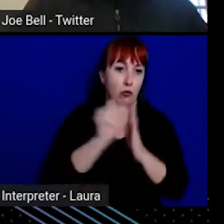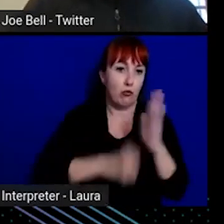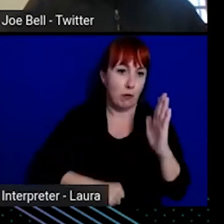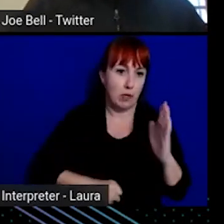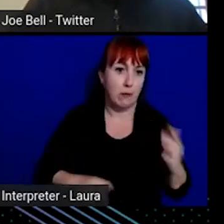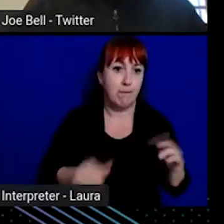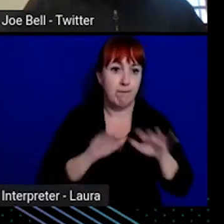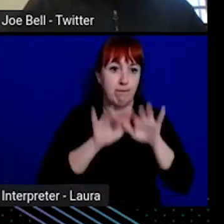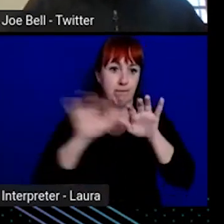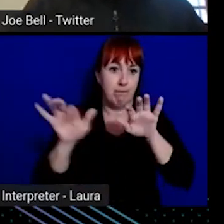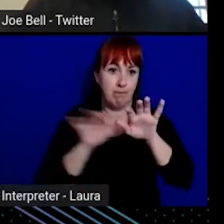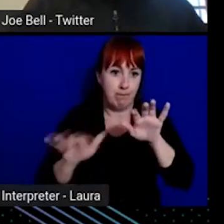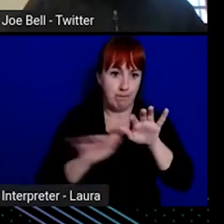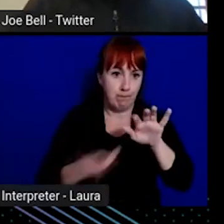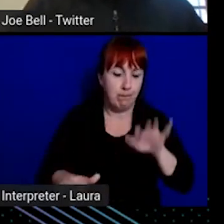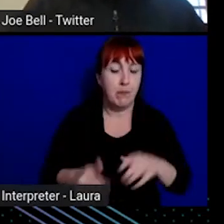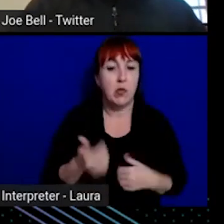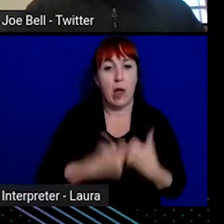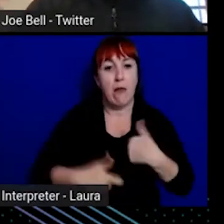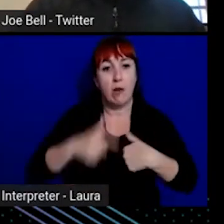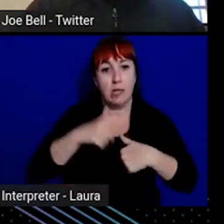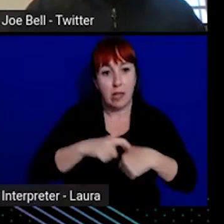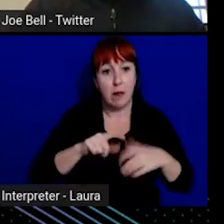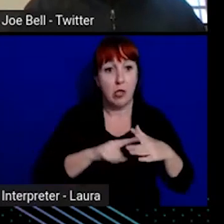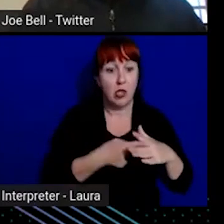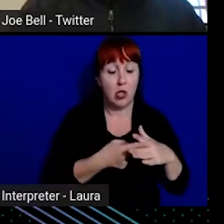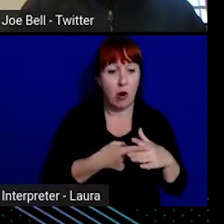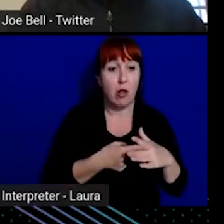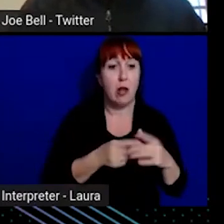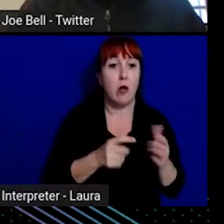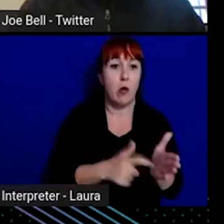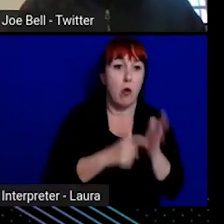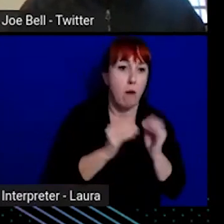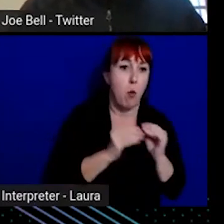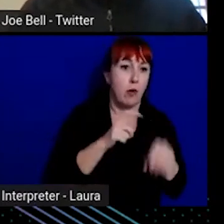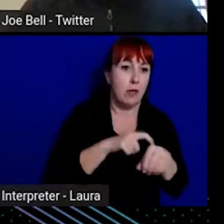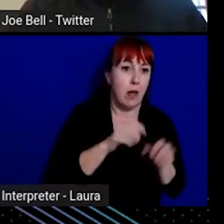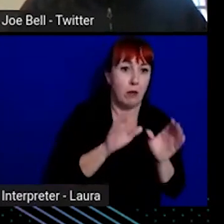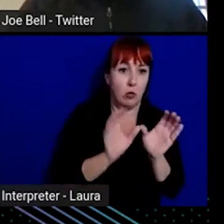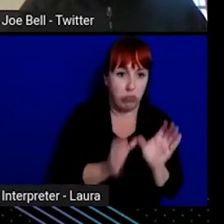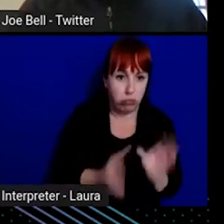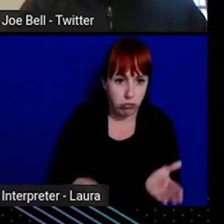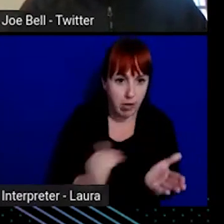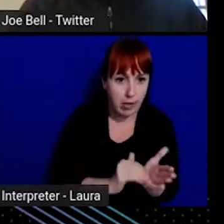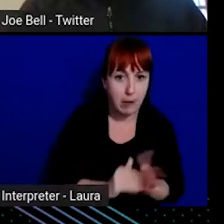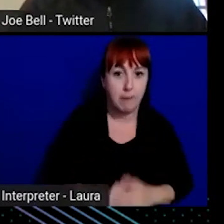time it restarted, there was a little bit of downtime, or a little bit of reconfiguration.